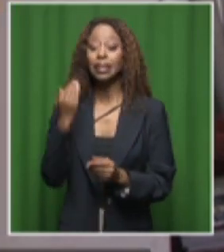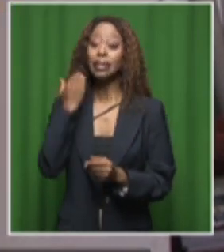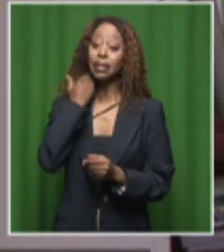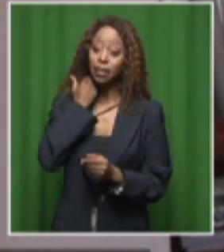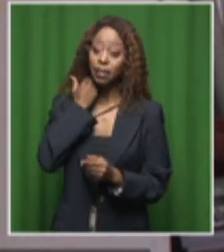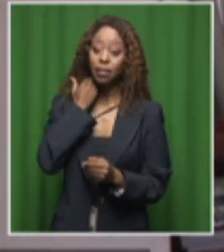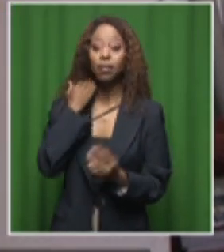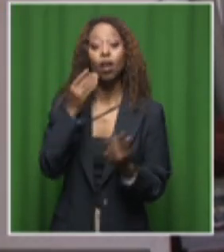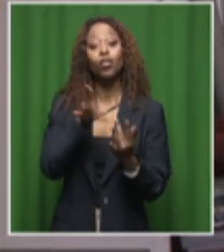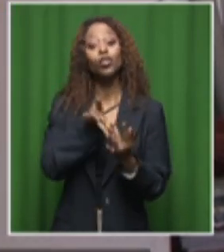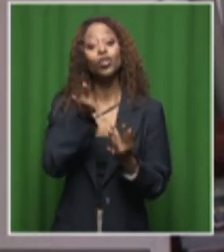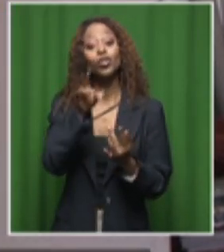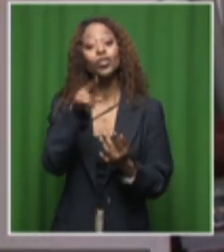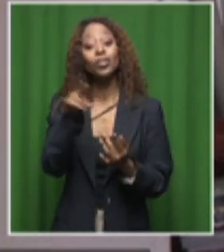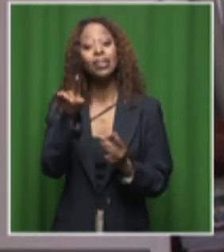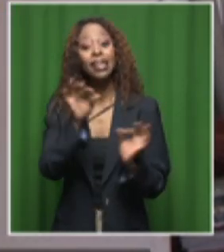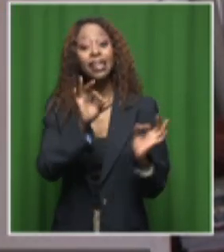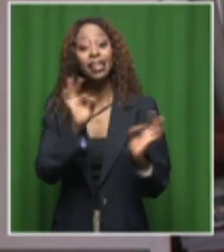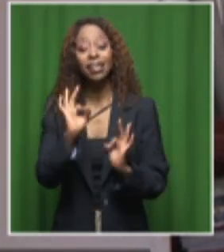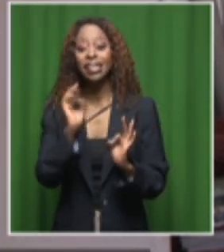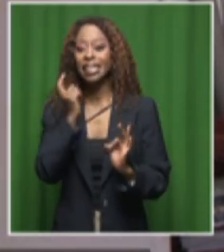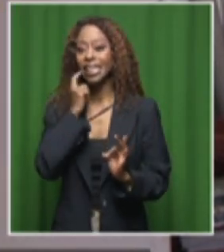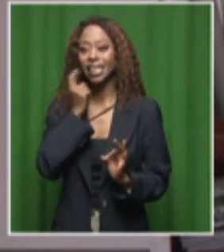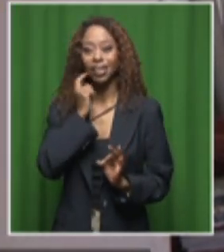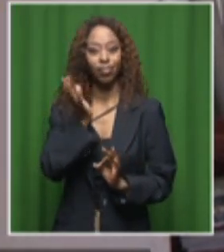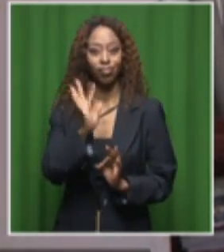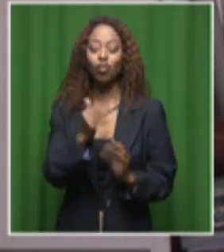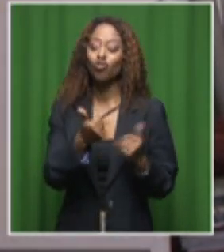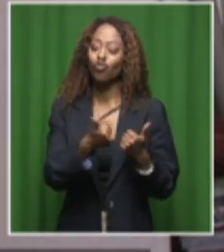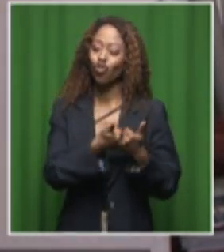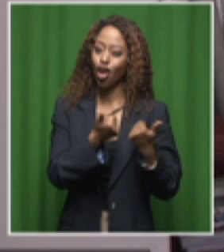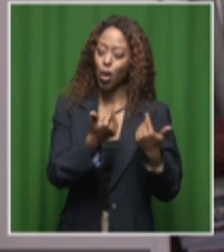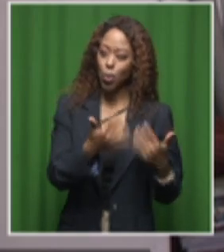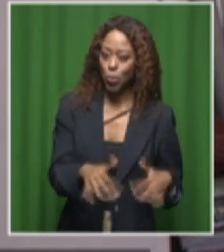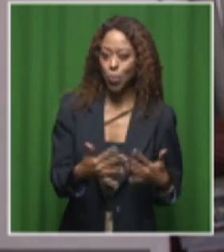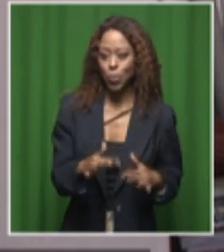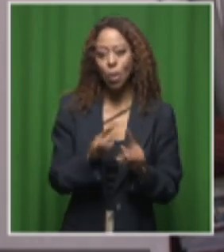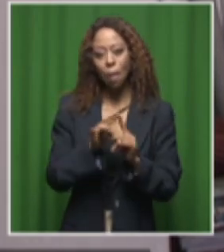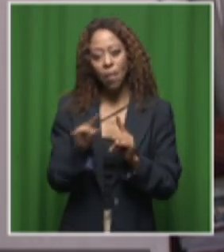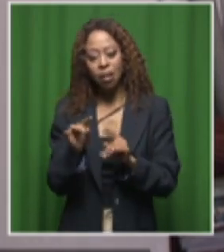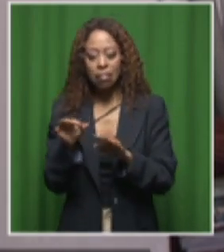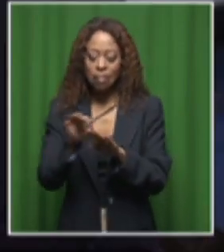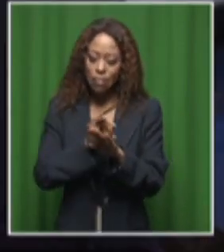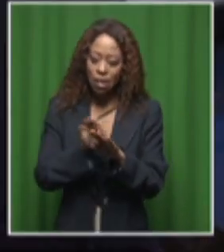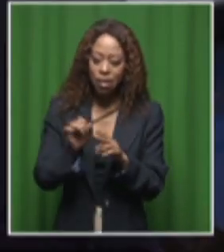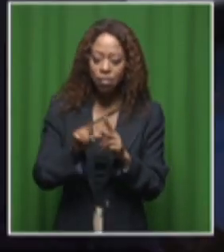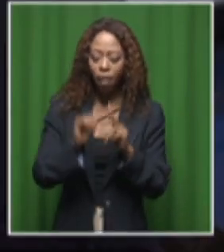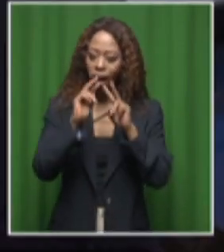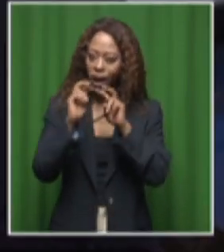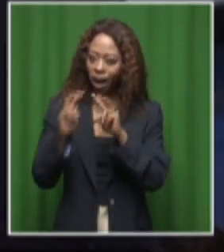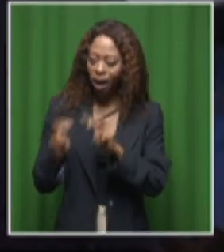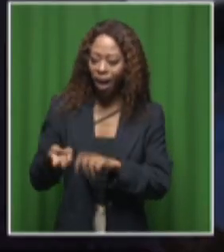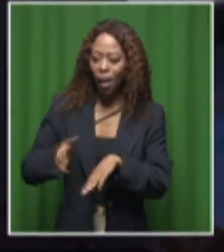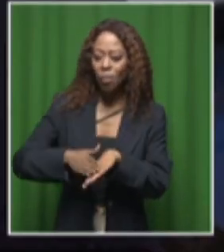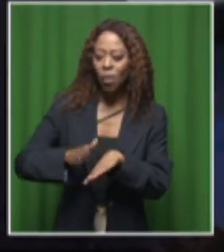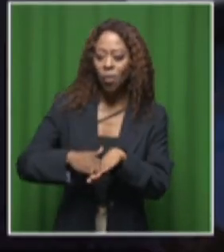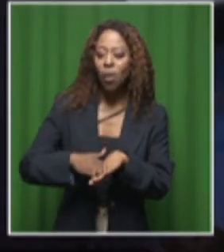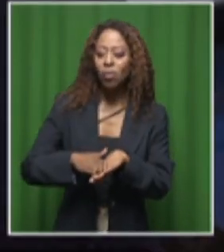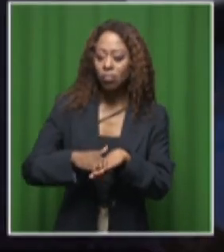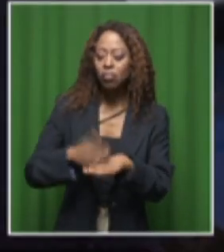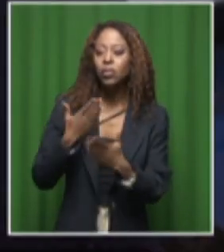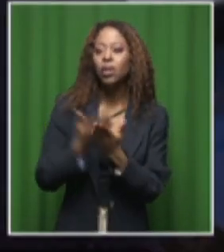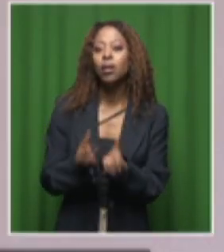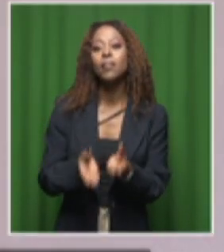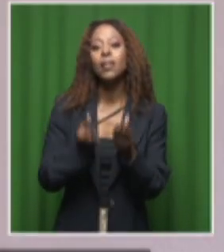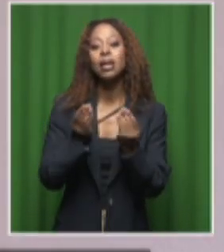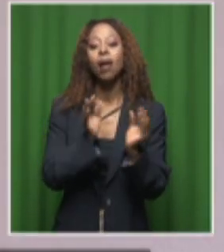and choosing the right one can be a challenge. But with a little bit of planning and research, you can find the